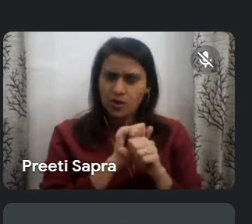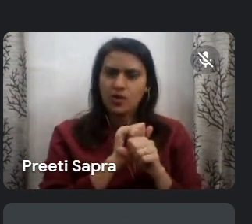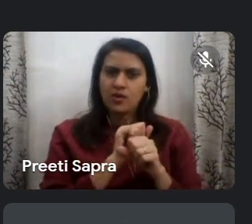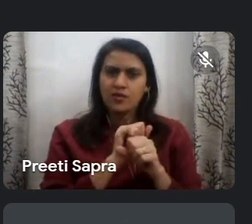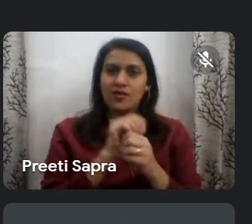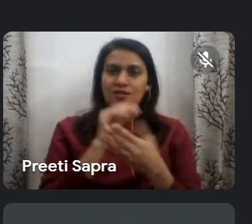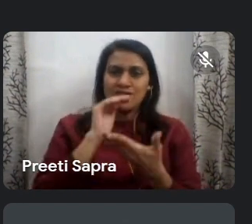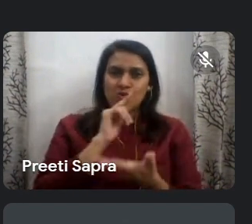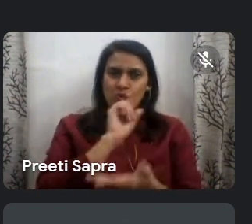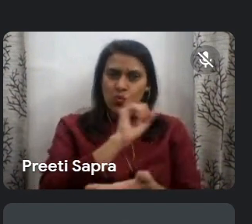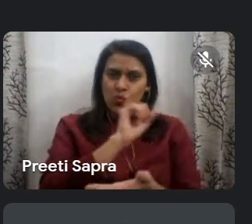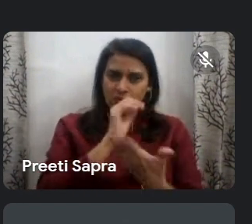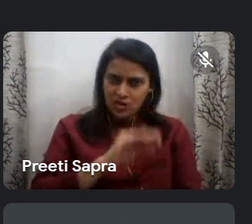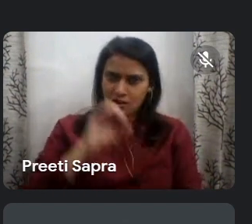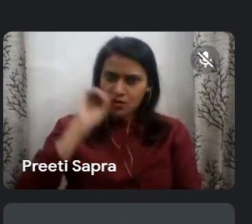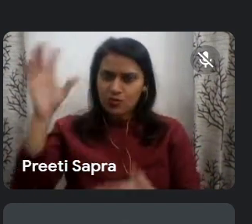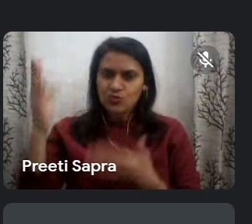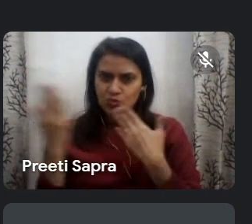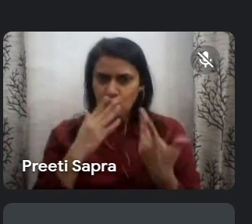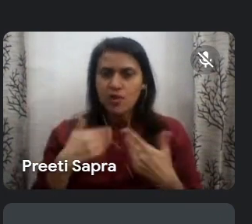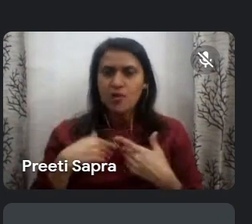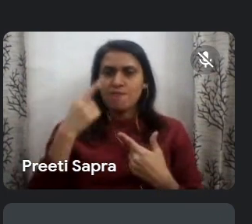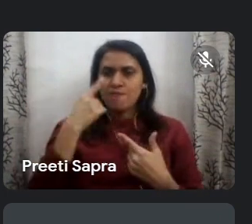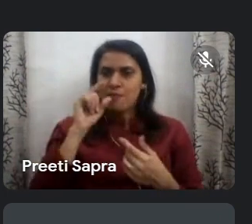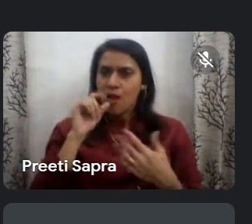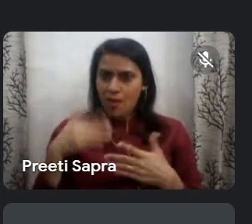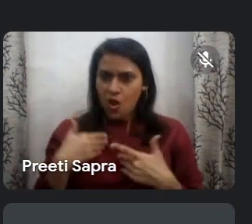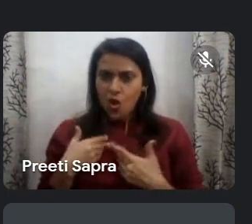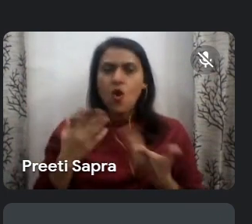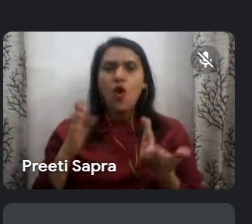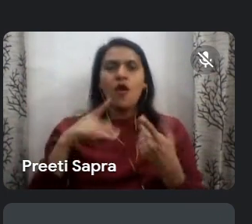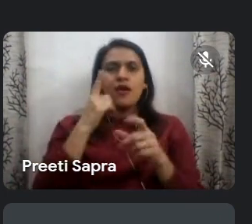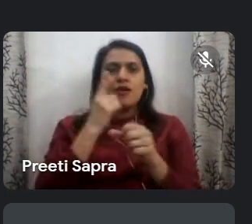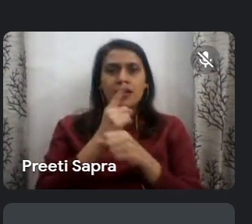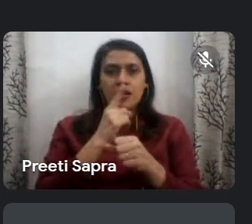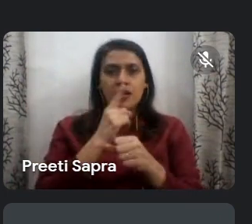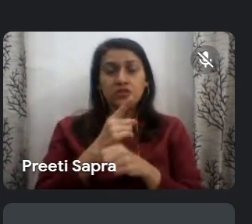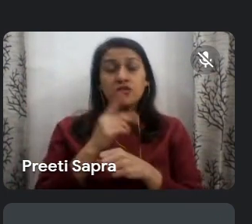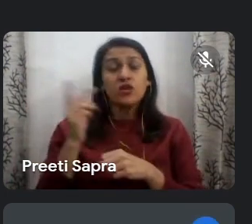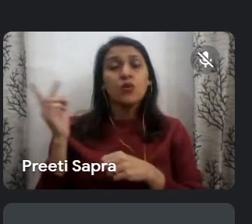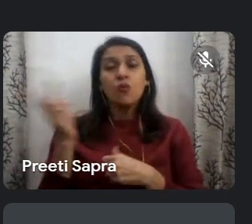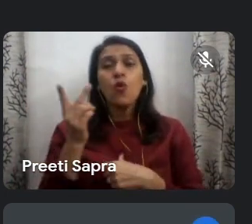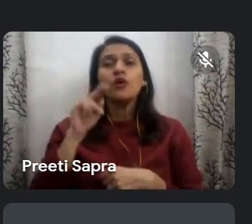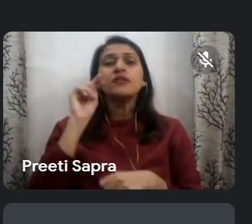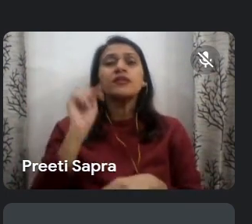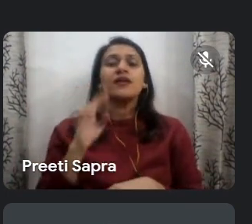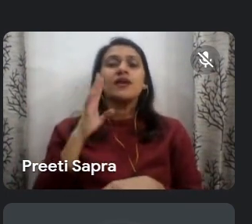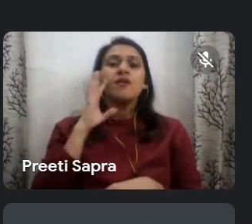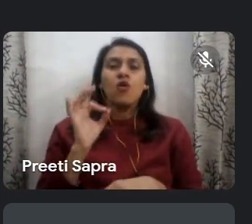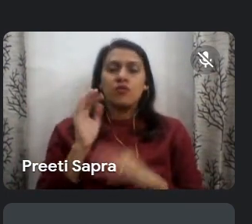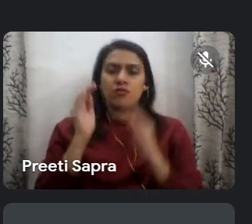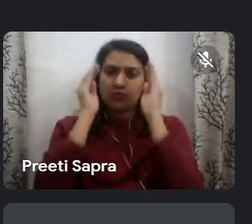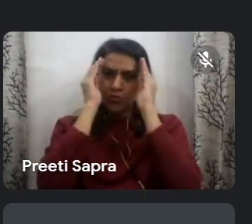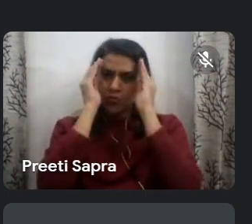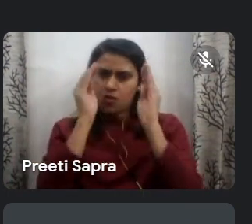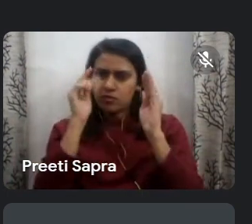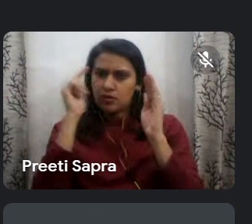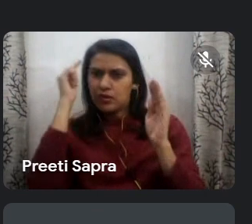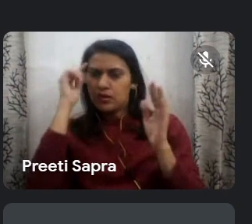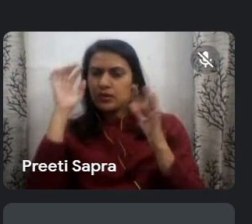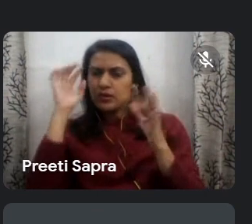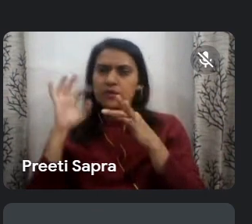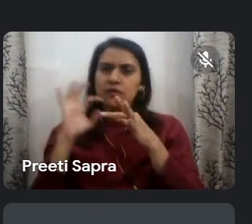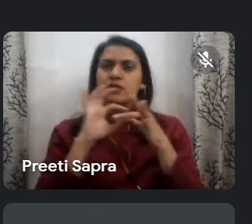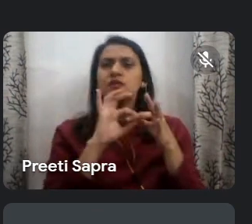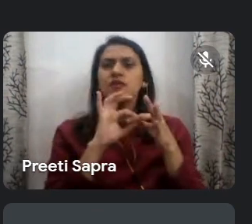child, I think as parents, as educators, all of us need to keep it very consciously in our minds that we